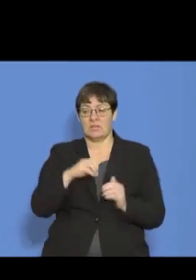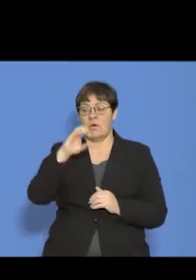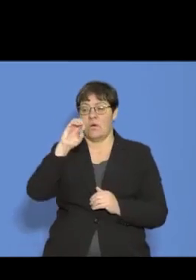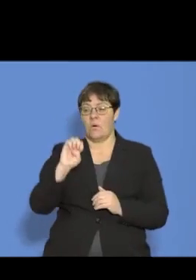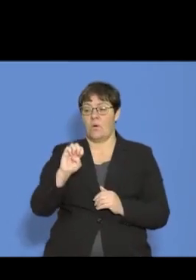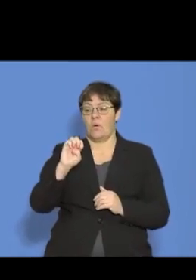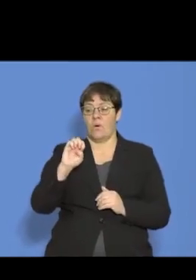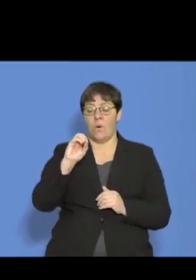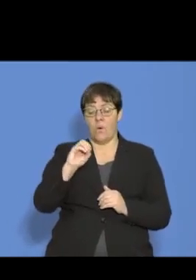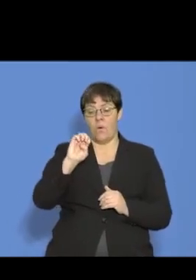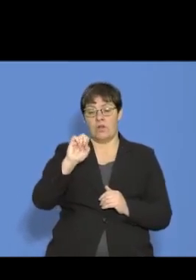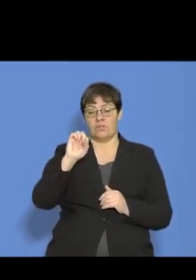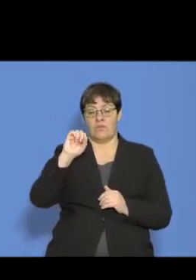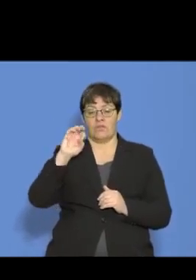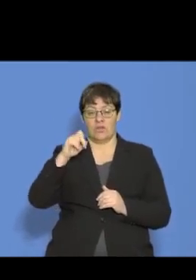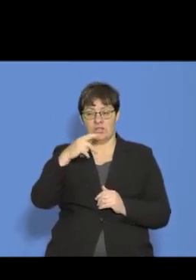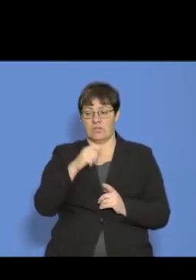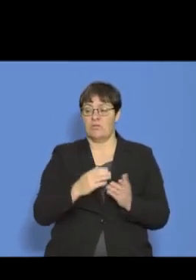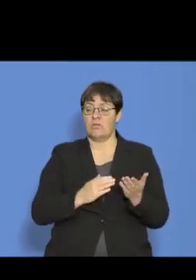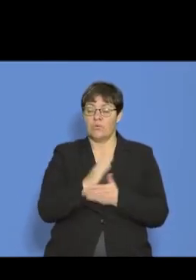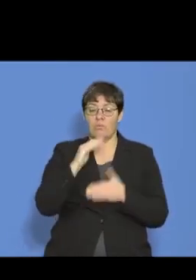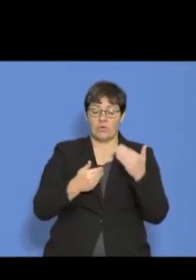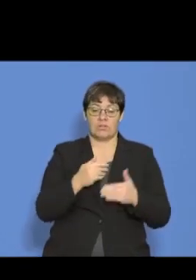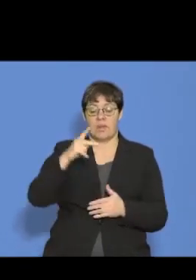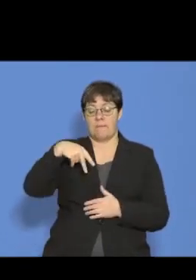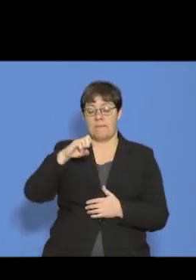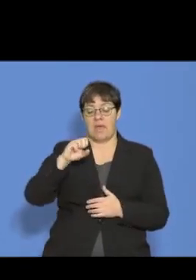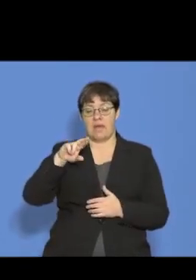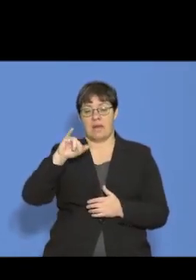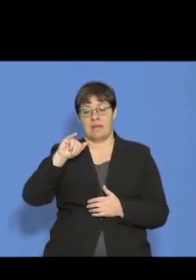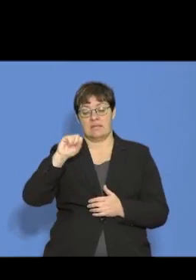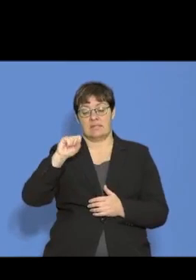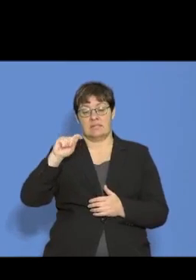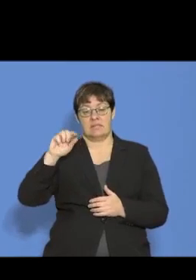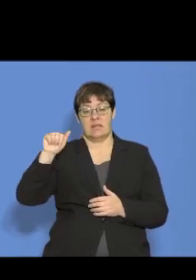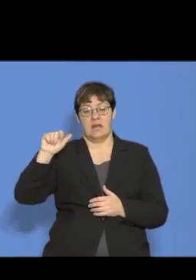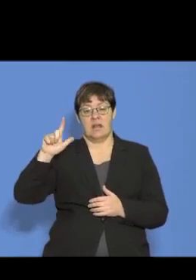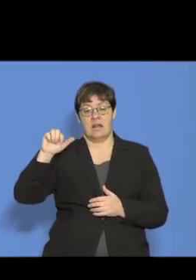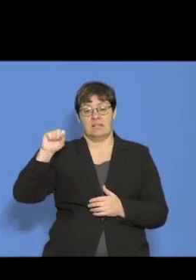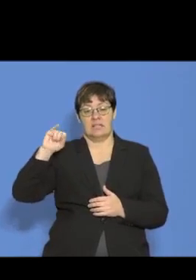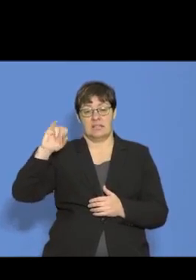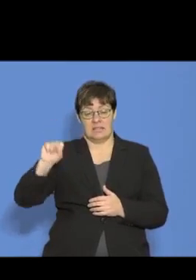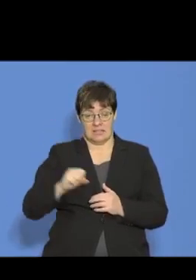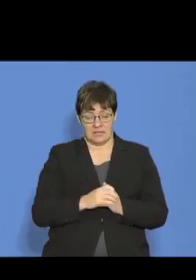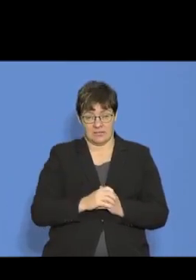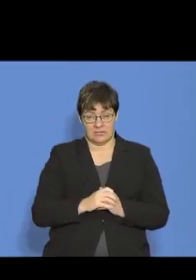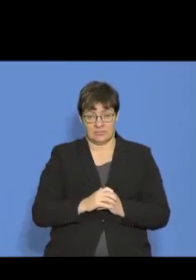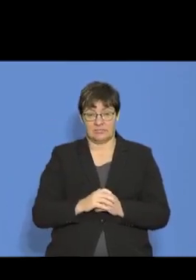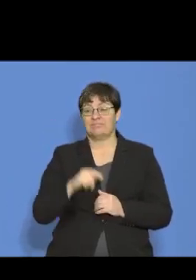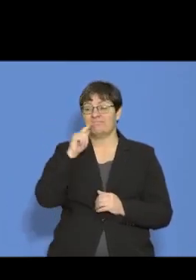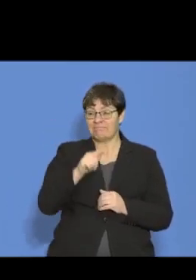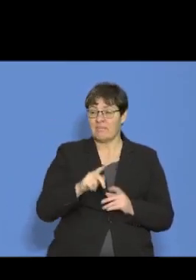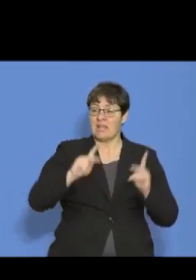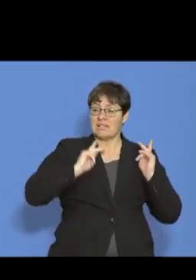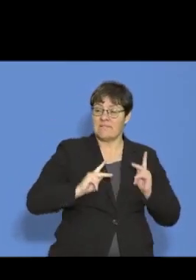esophagus through a process called peristalsis. Okay. The mechanical digestion is a